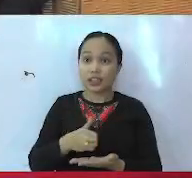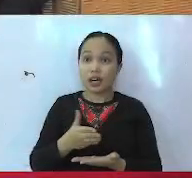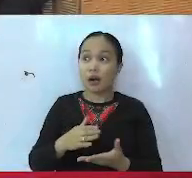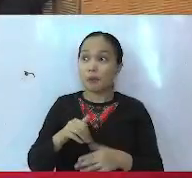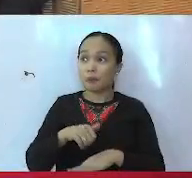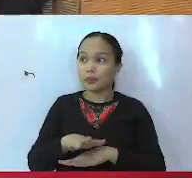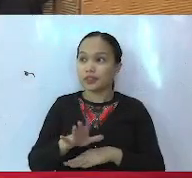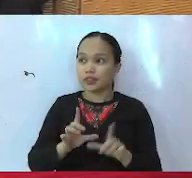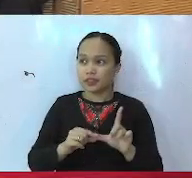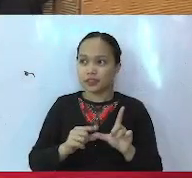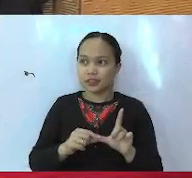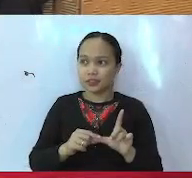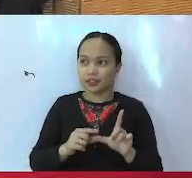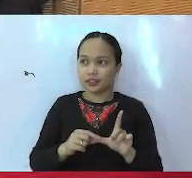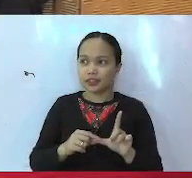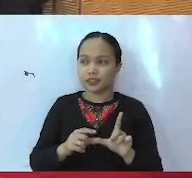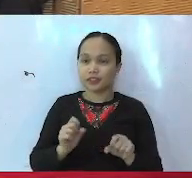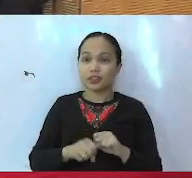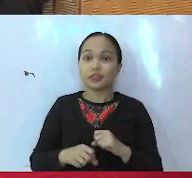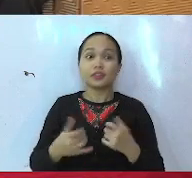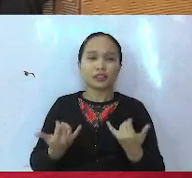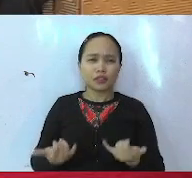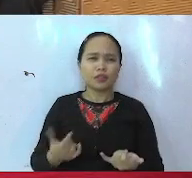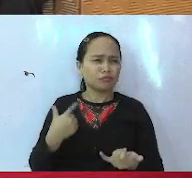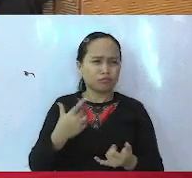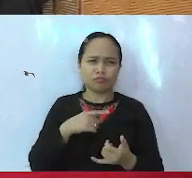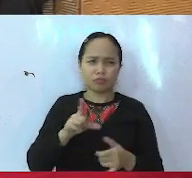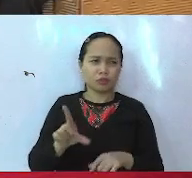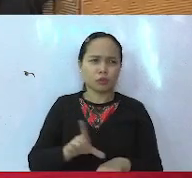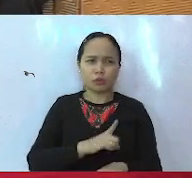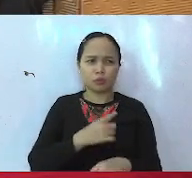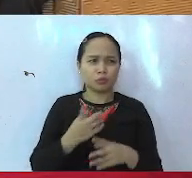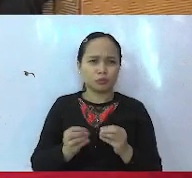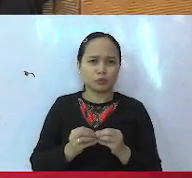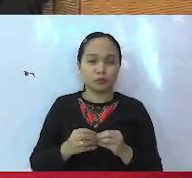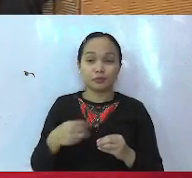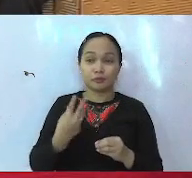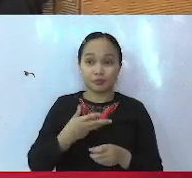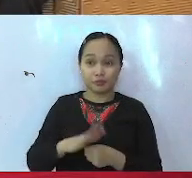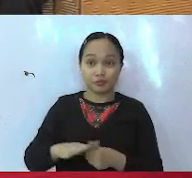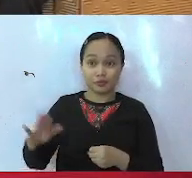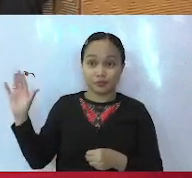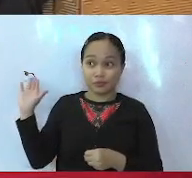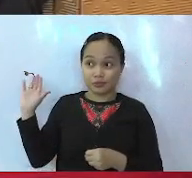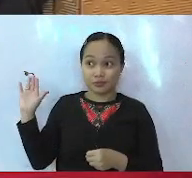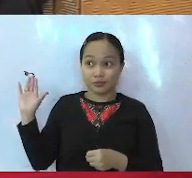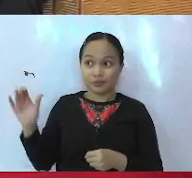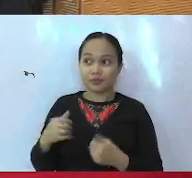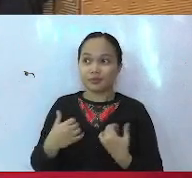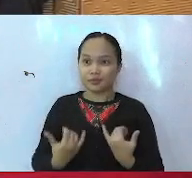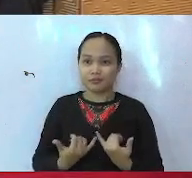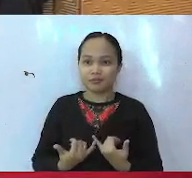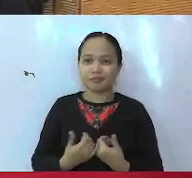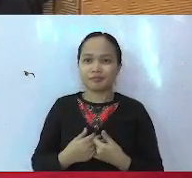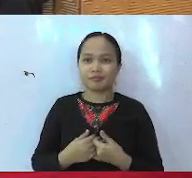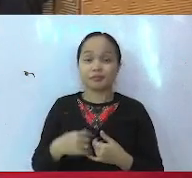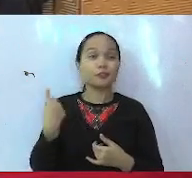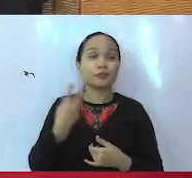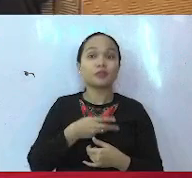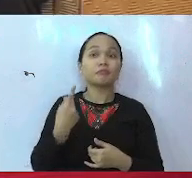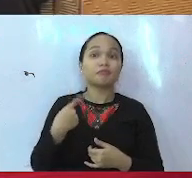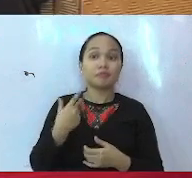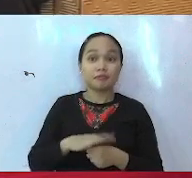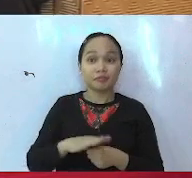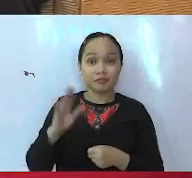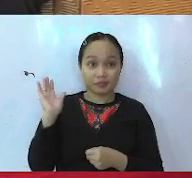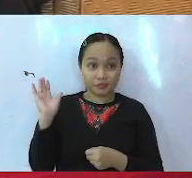that will be a great blessing. Alright, so hindi na natin ito patatagalin. Huwag na. Sir. As we promised tapusin them. Tapusin na natin ito. Yes, tayo mamaya. As we promised